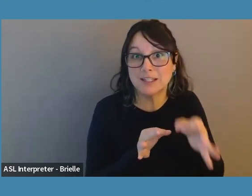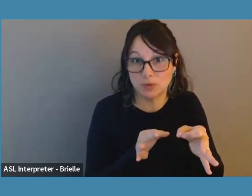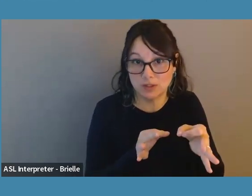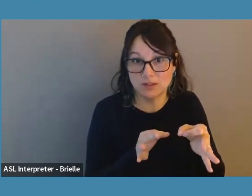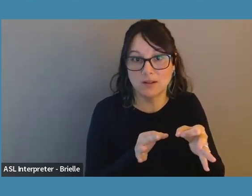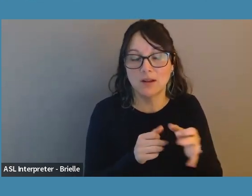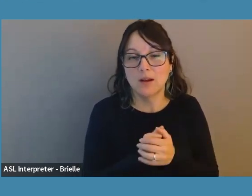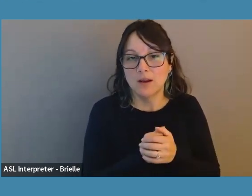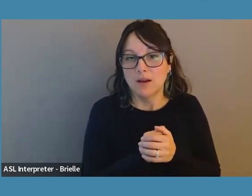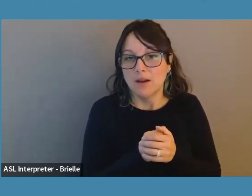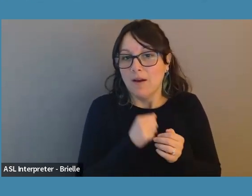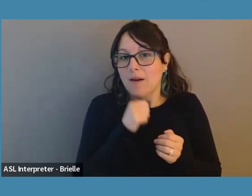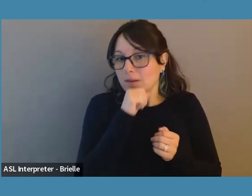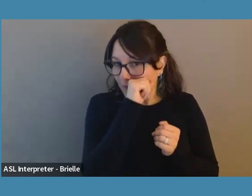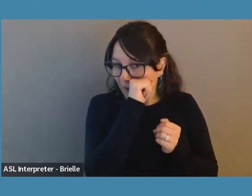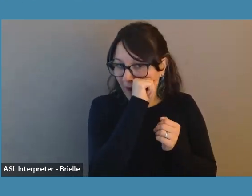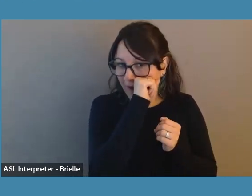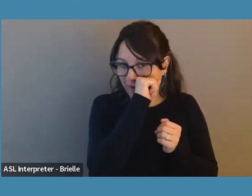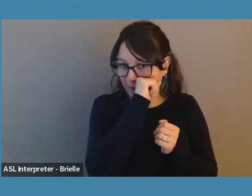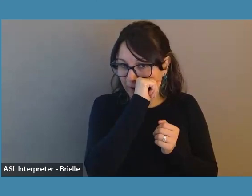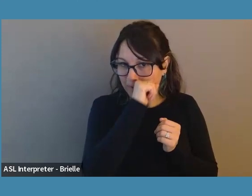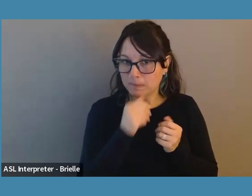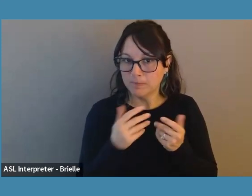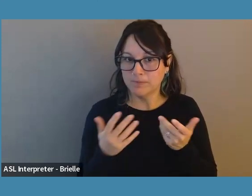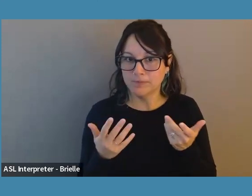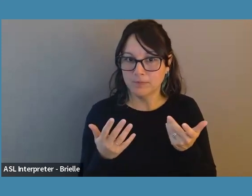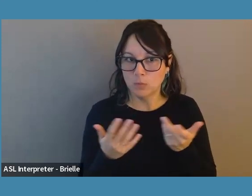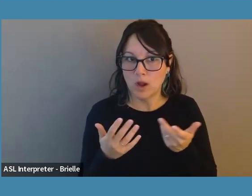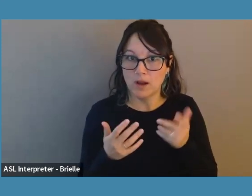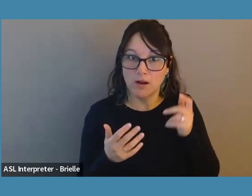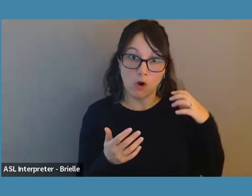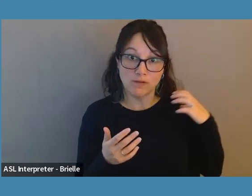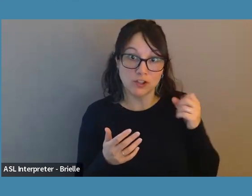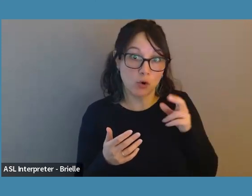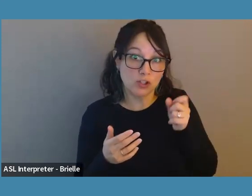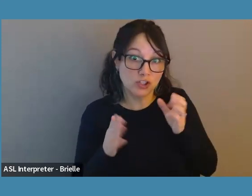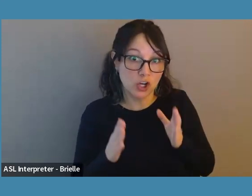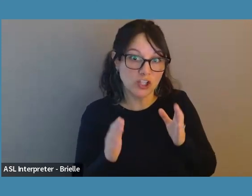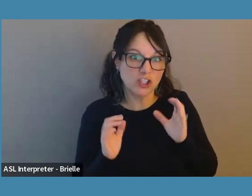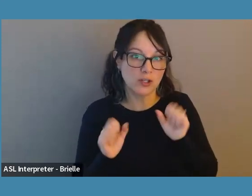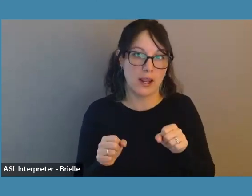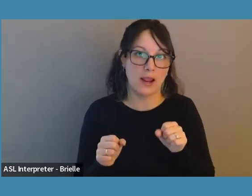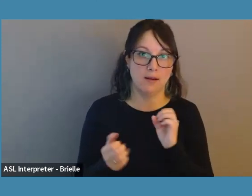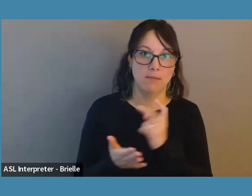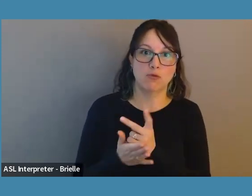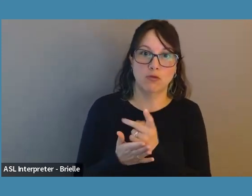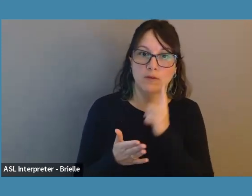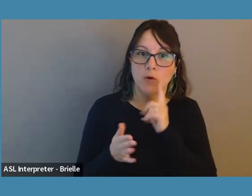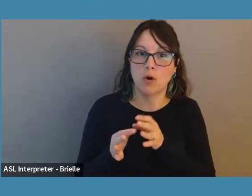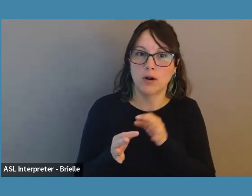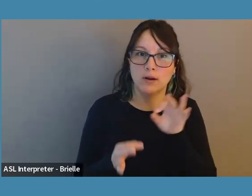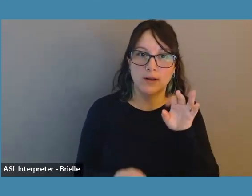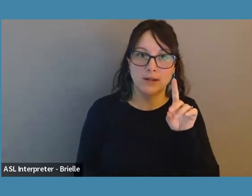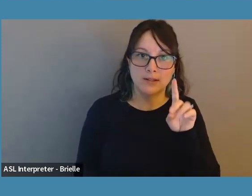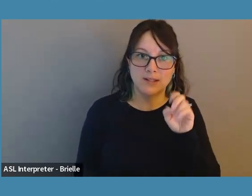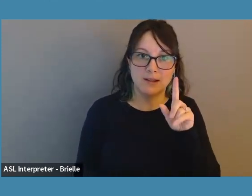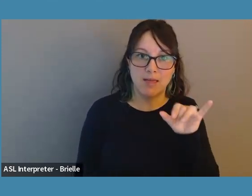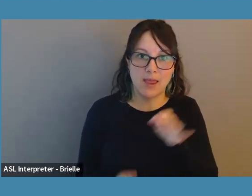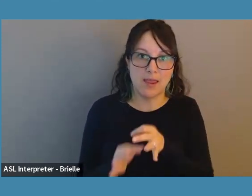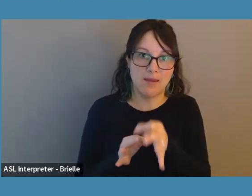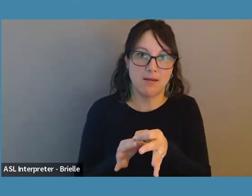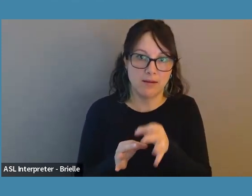is what a hearing officer or the judge can grant to delay the proceedings in your